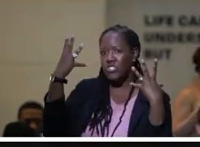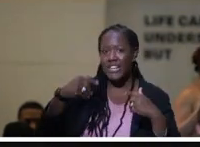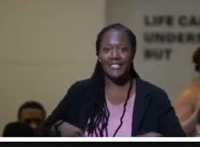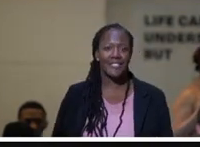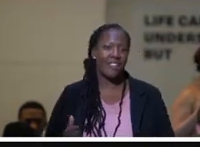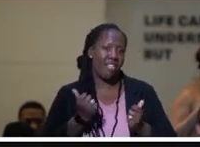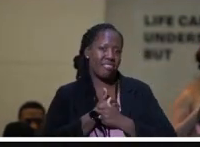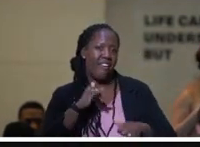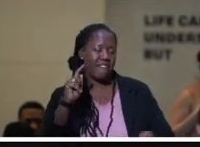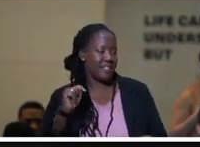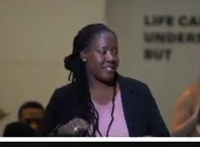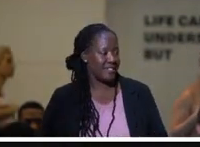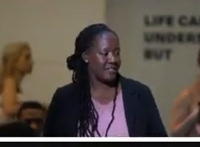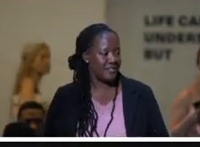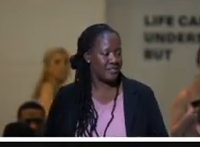it.